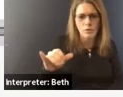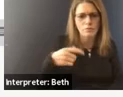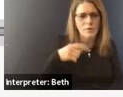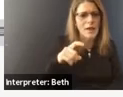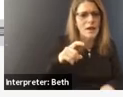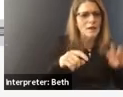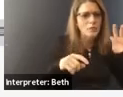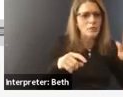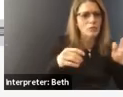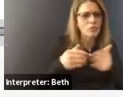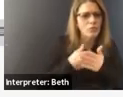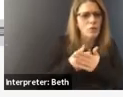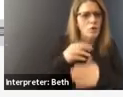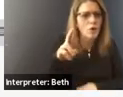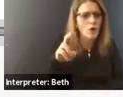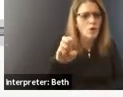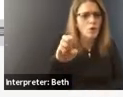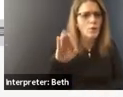we go.